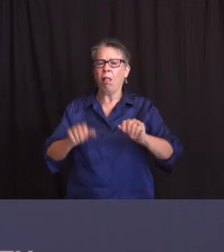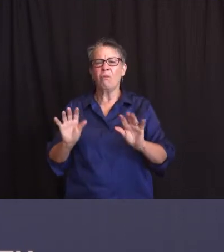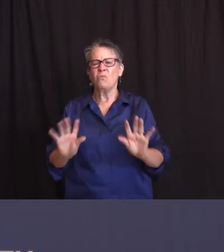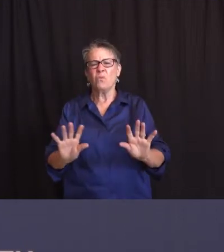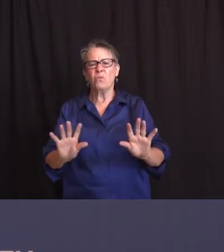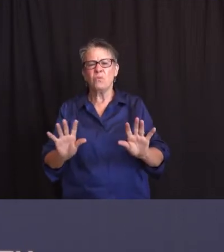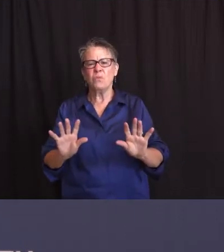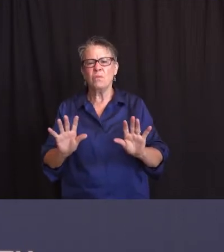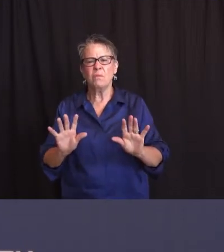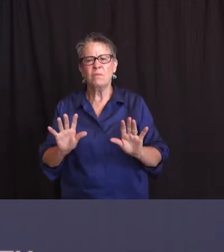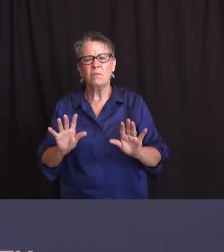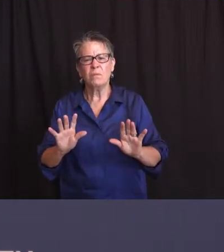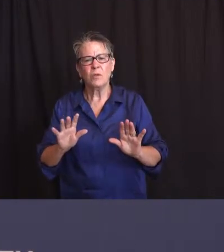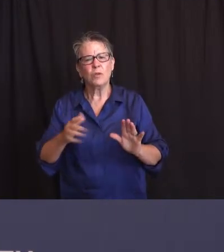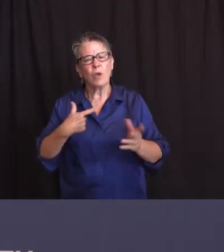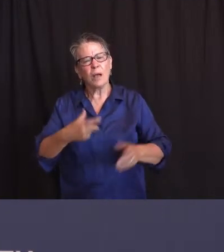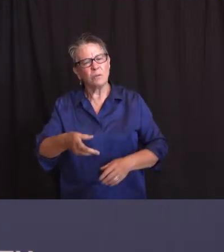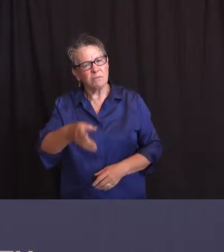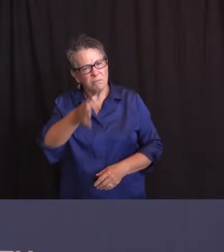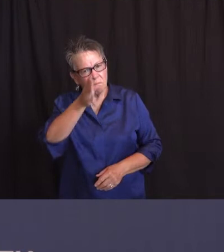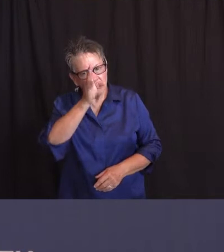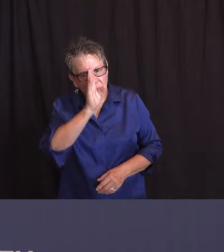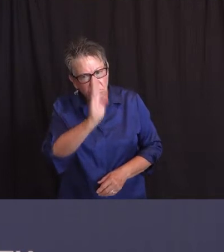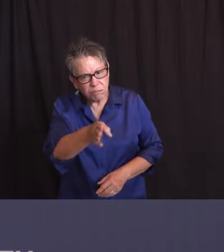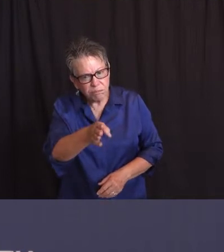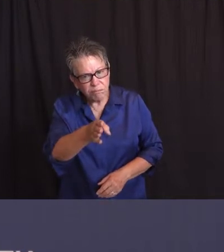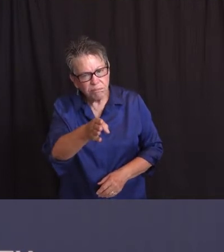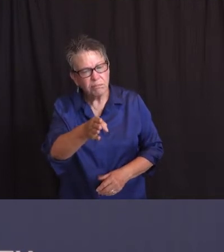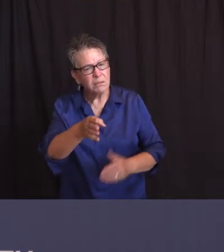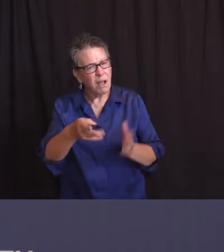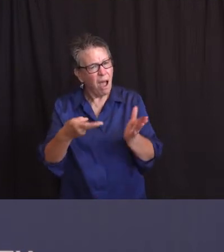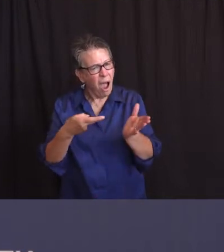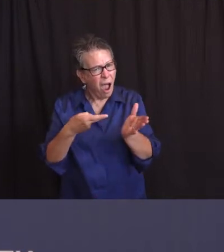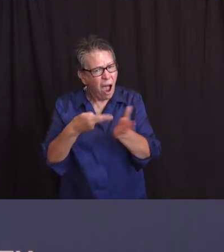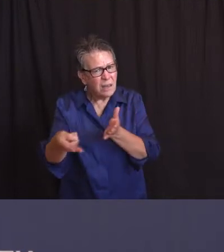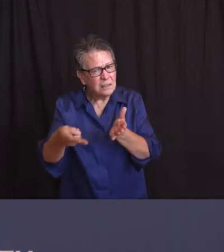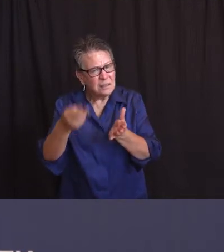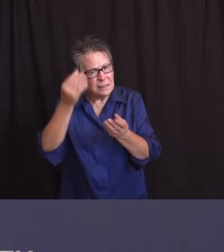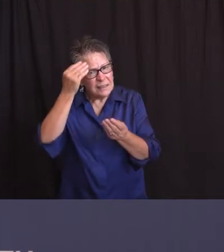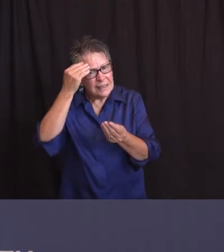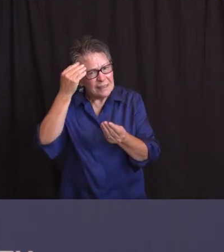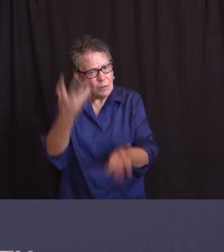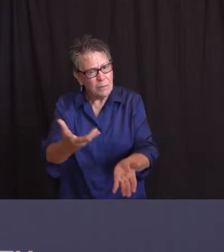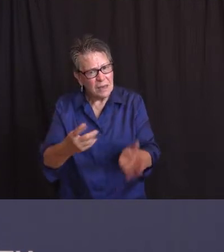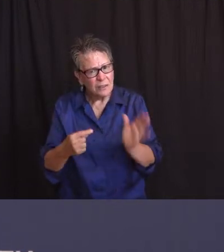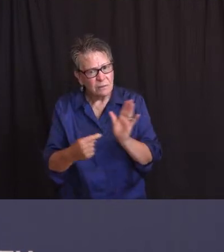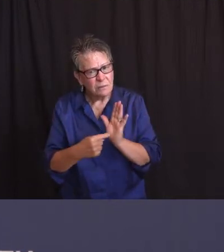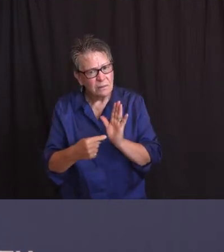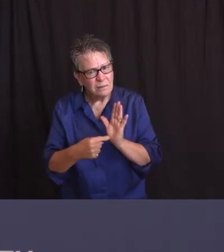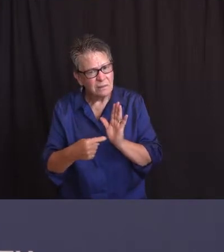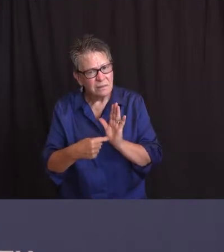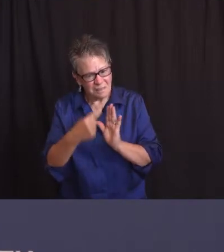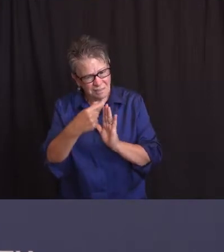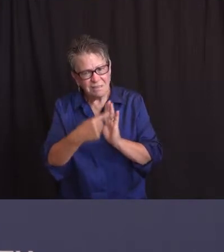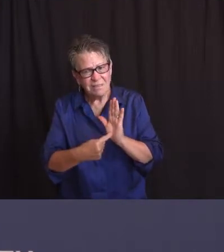about what the data is, and the data is overwhelming. When you're talking 99.9%,